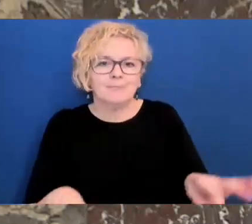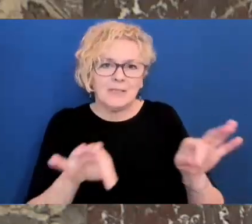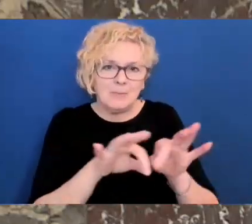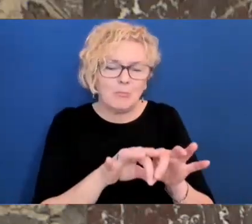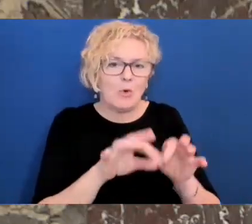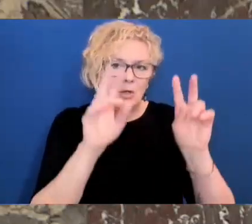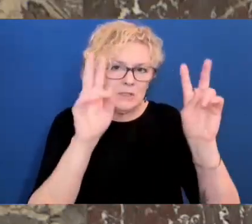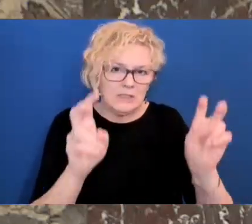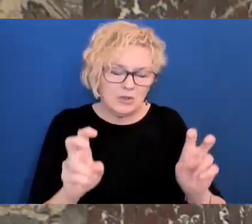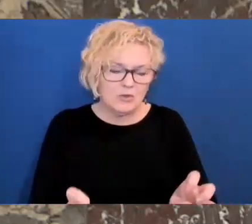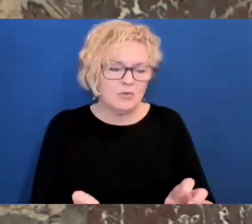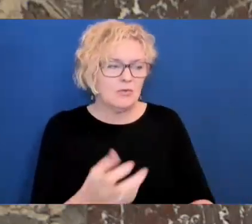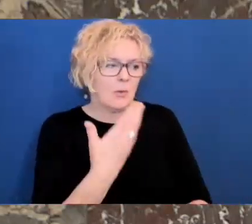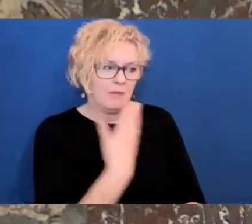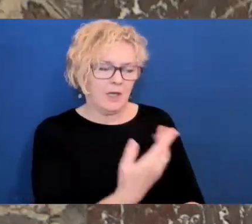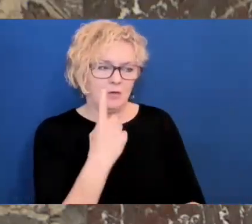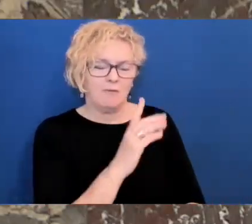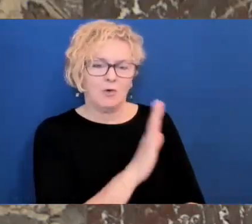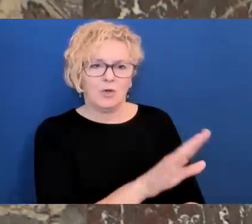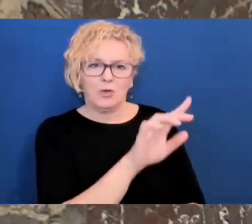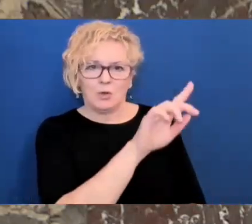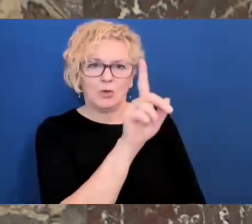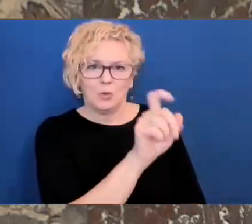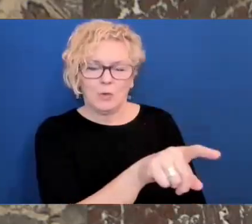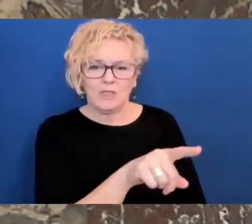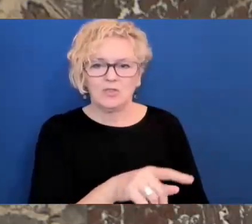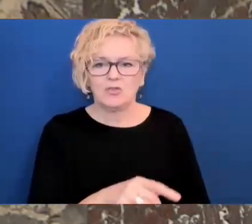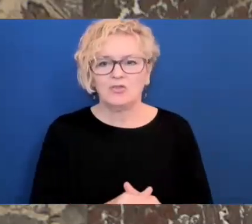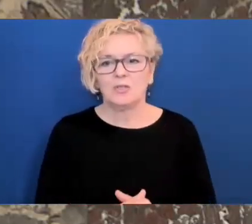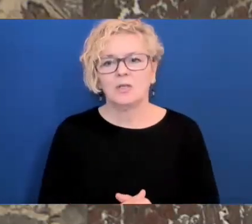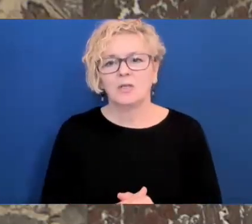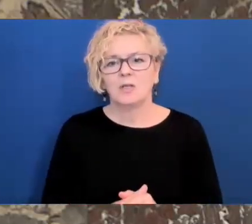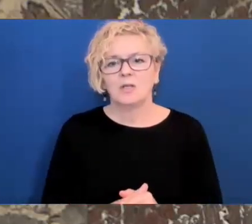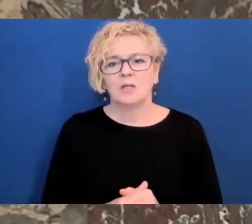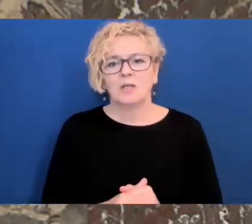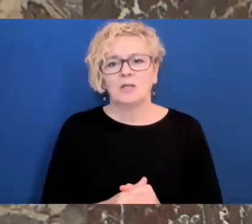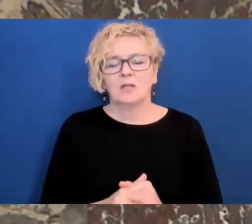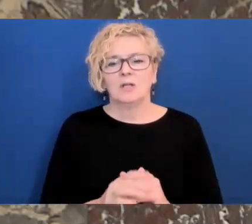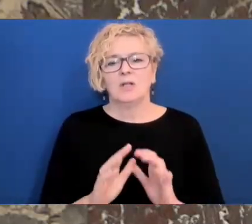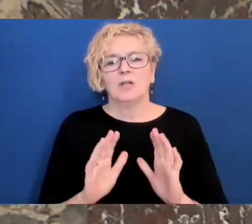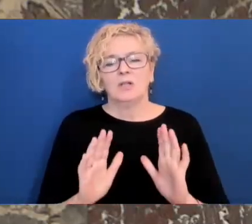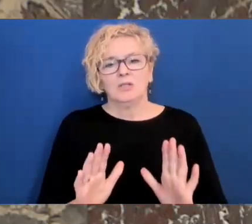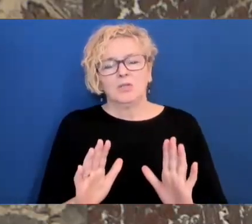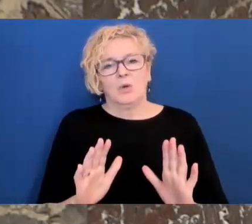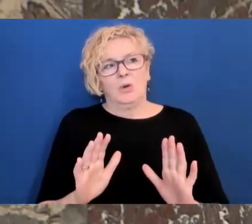think that this is somehow improper. In fact, this is how the legislature will get through this.